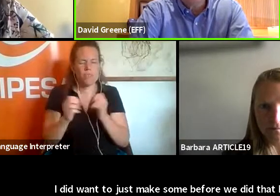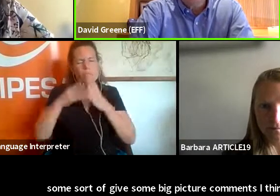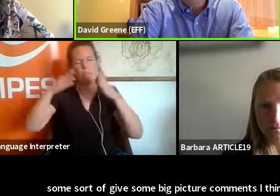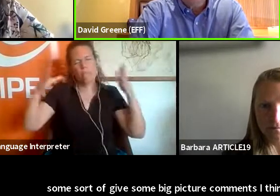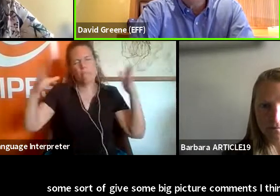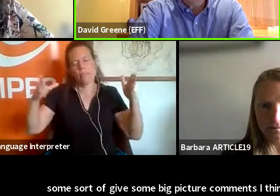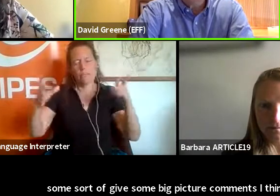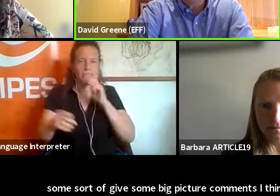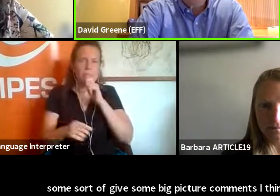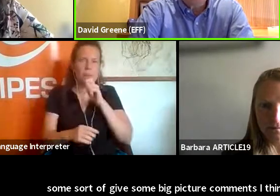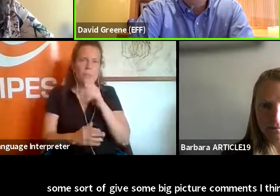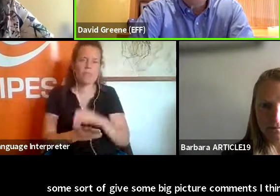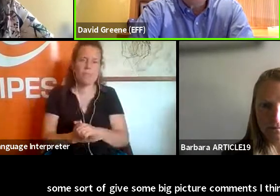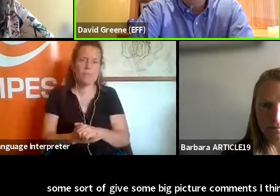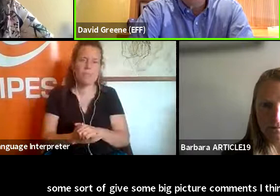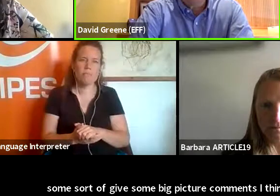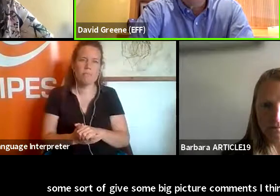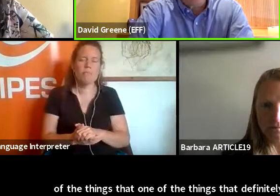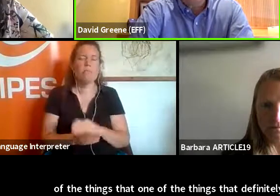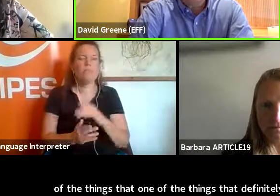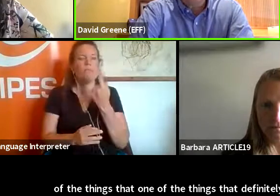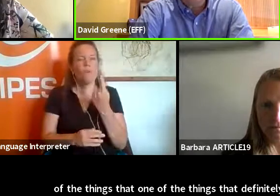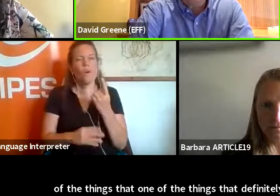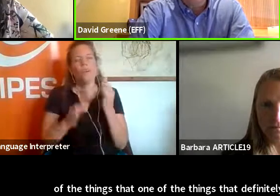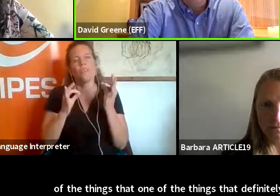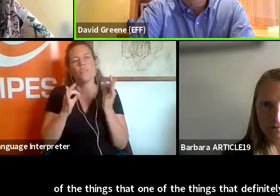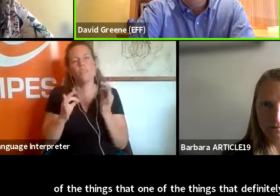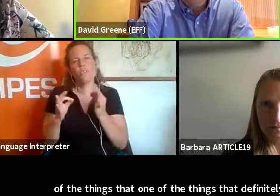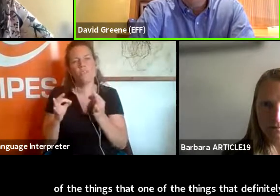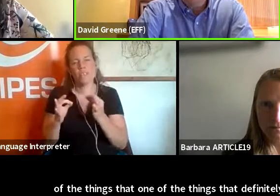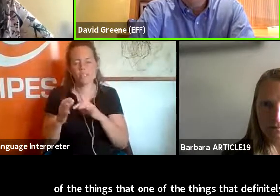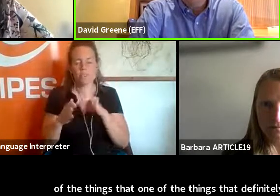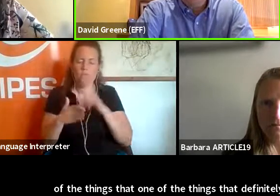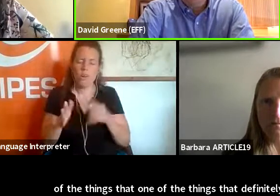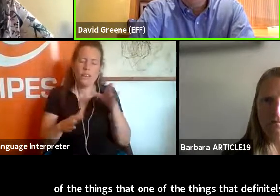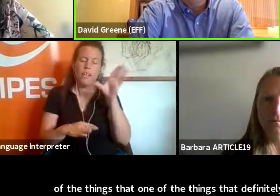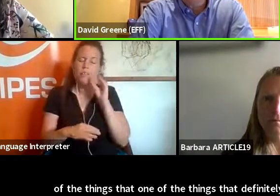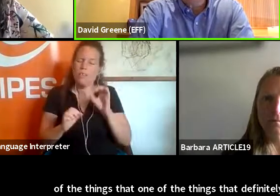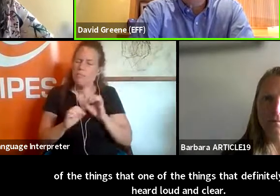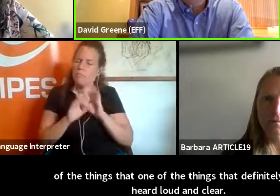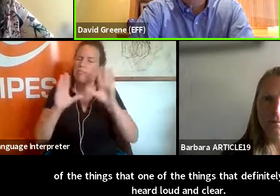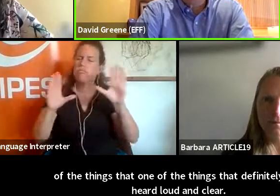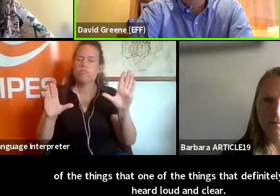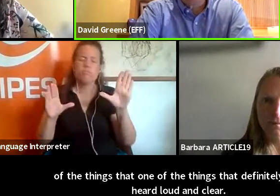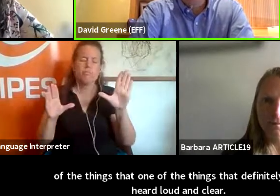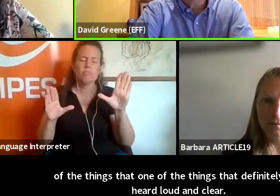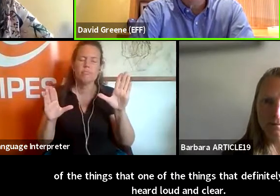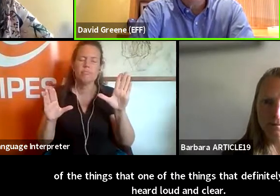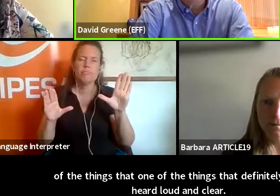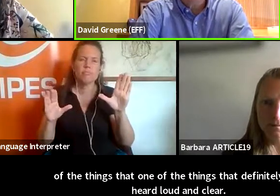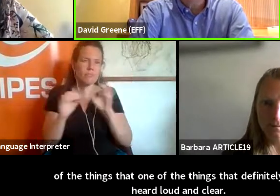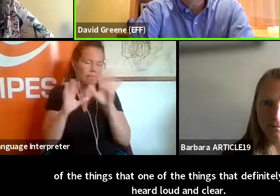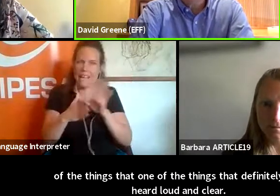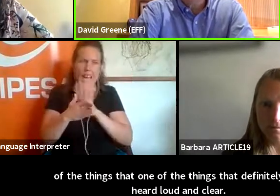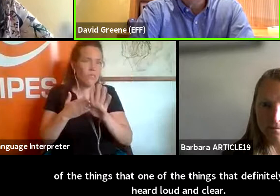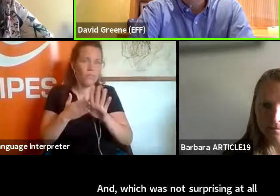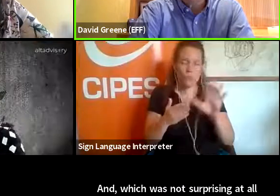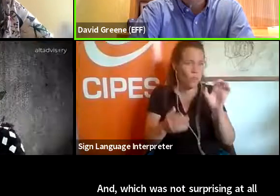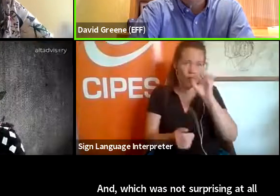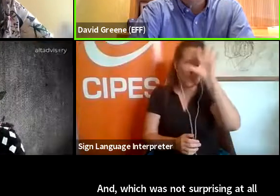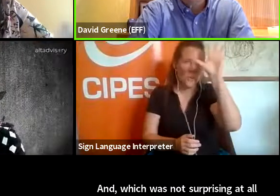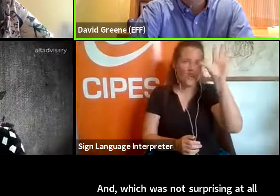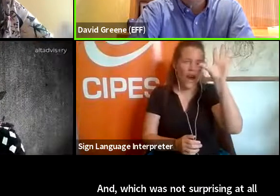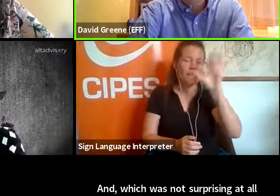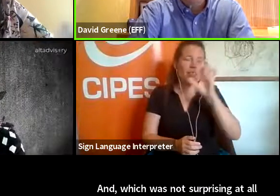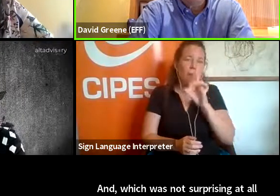that definitely we heard loud and clear, and which was not surprising at all, but it was